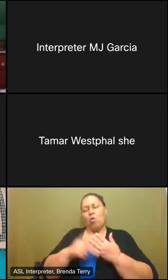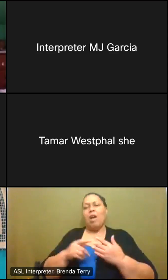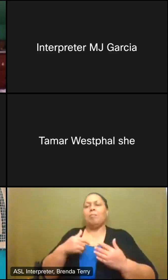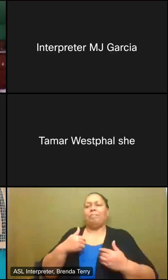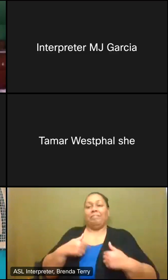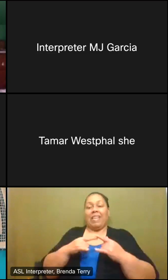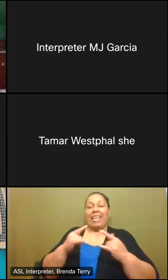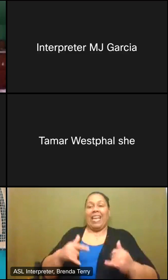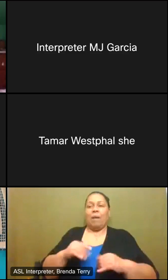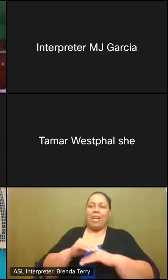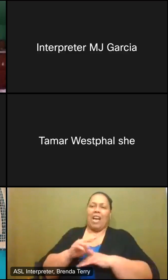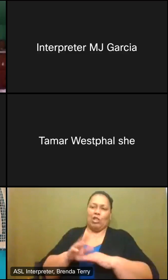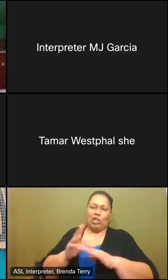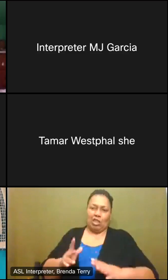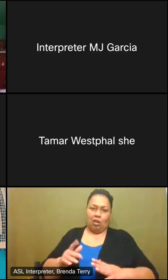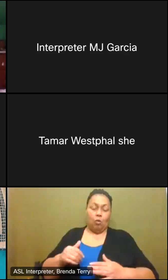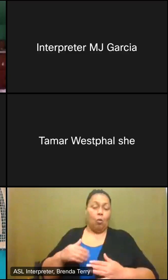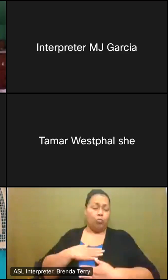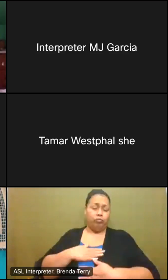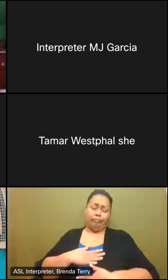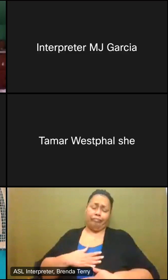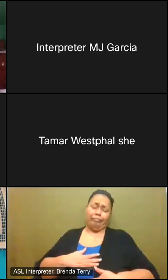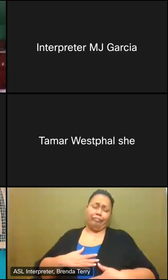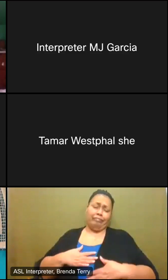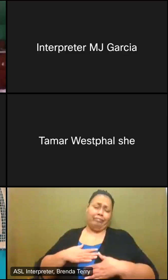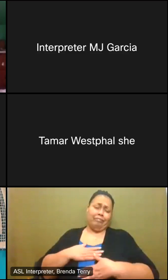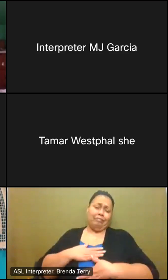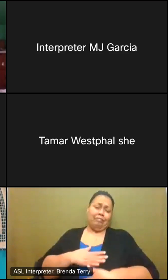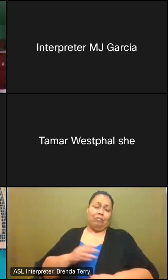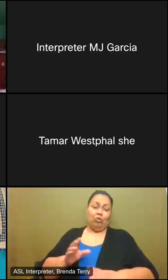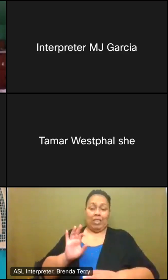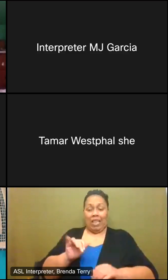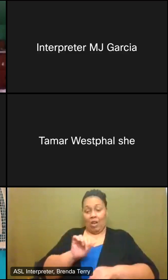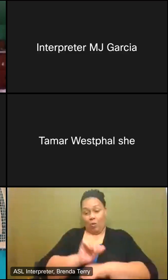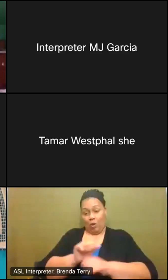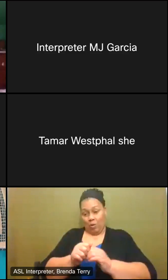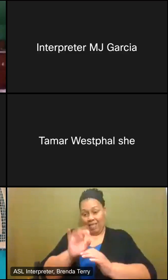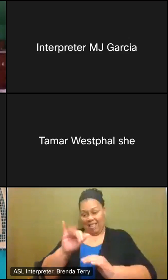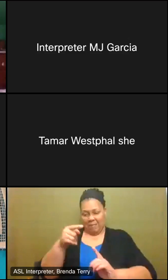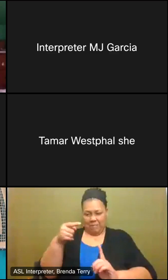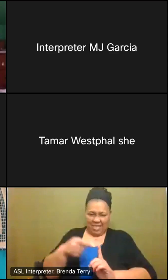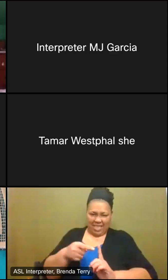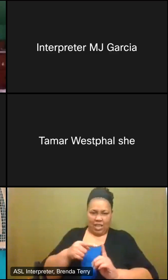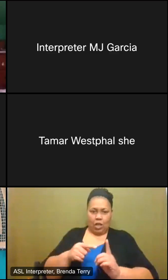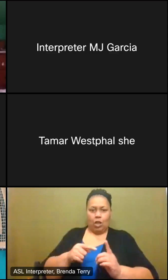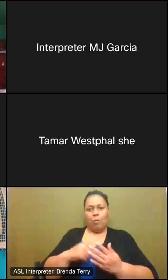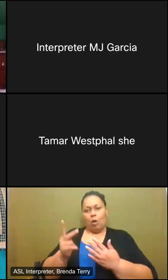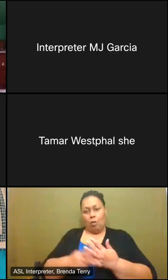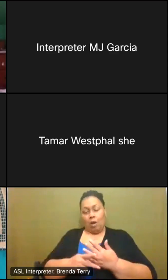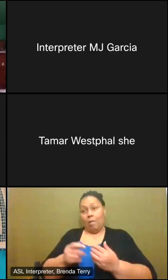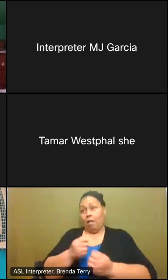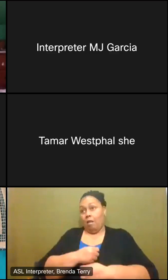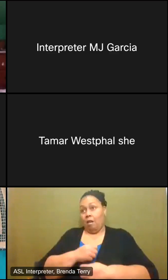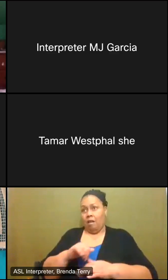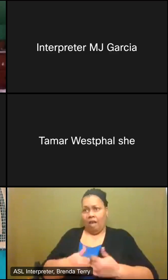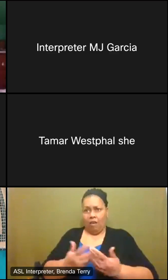And I really enjoyed doing the work at that particular program. I loved how they engaged with the families. I love